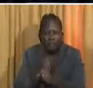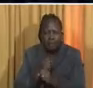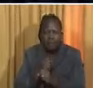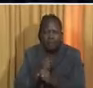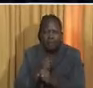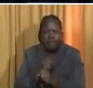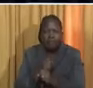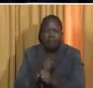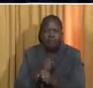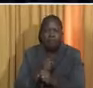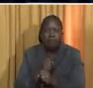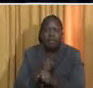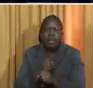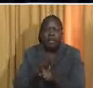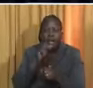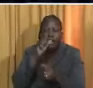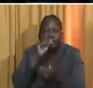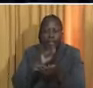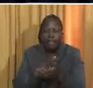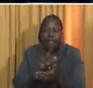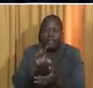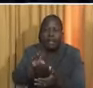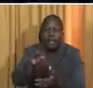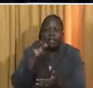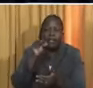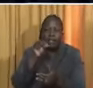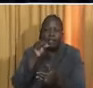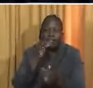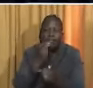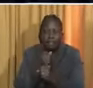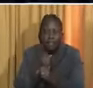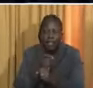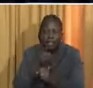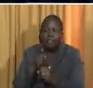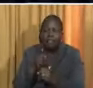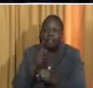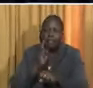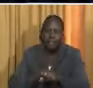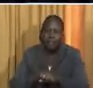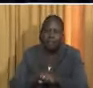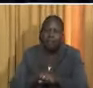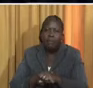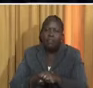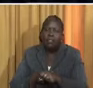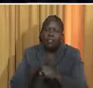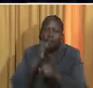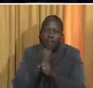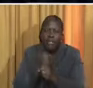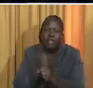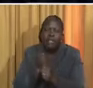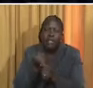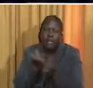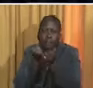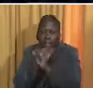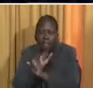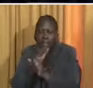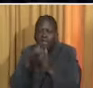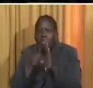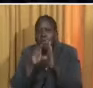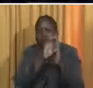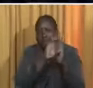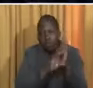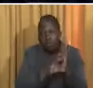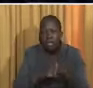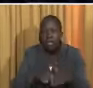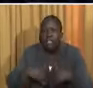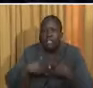that is, to undertake indiscriminate and radical amendments to the Constitution by imposing an